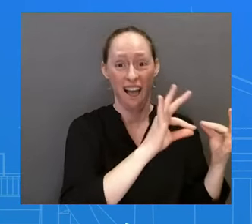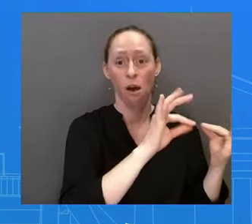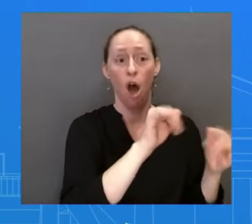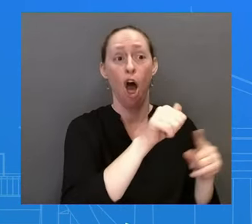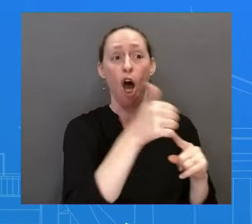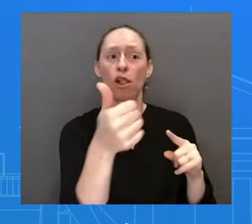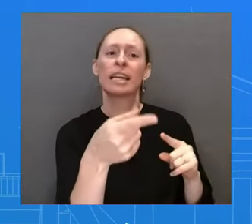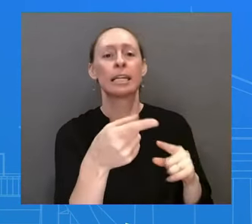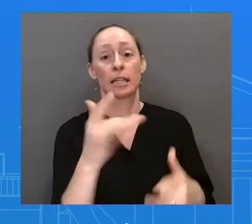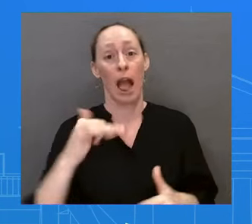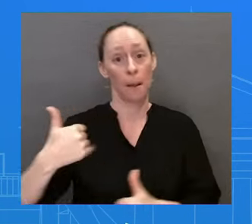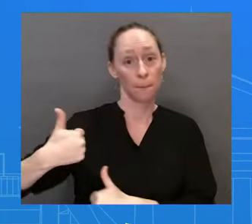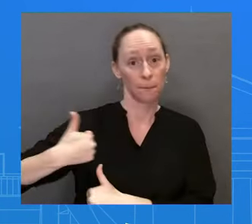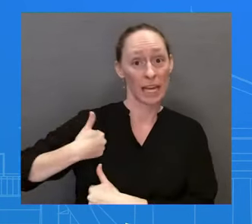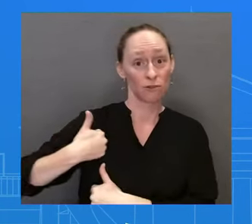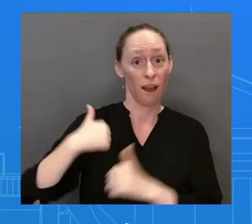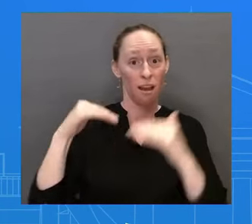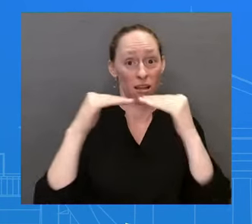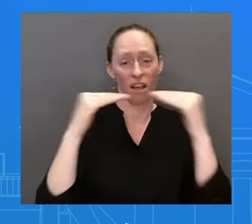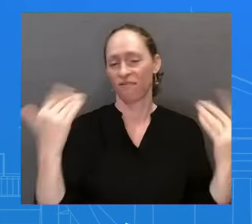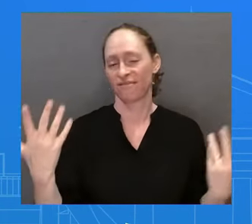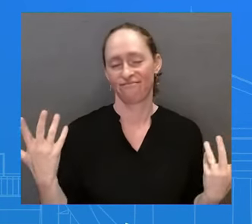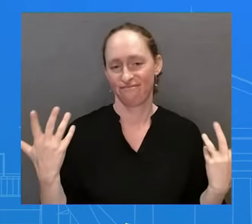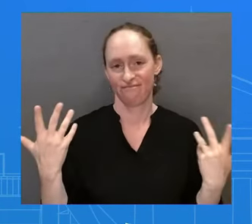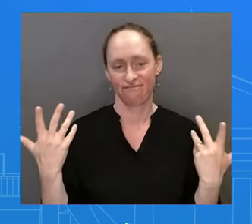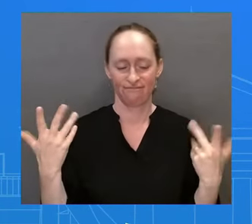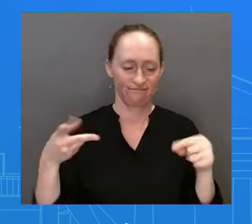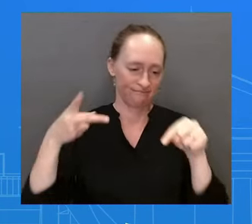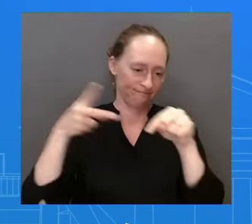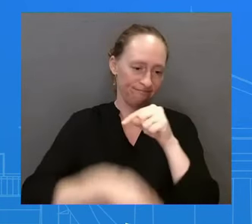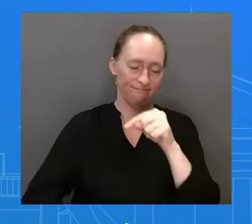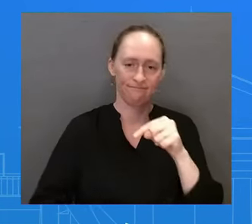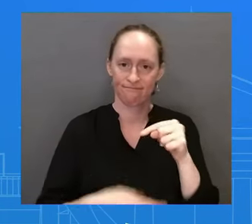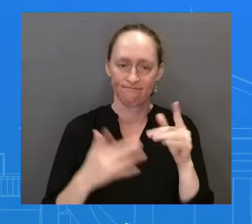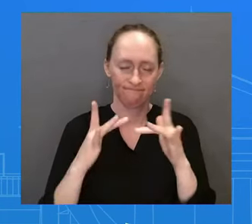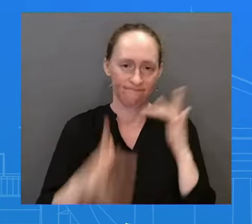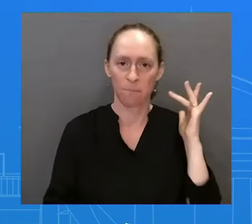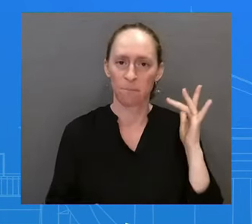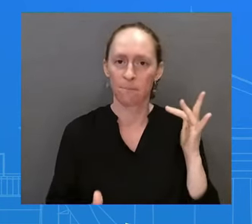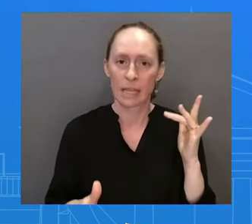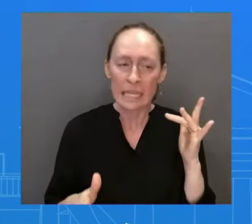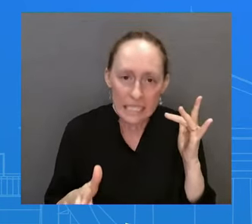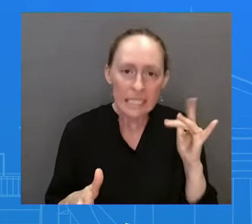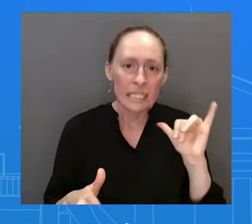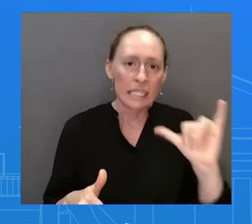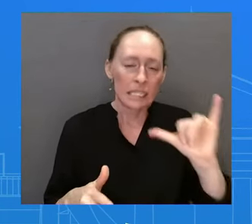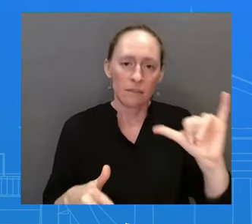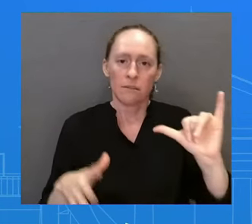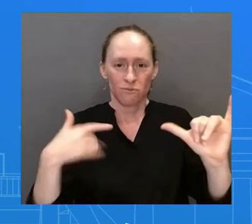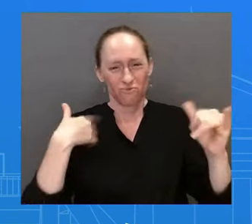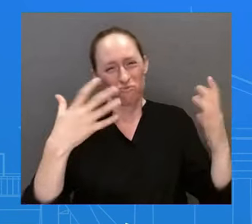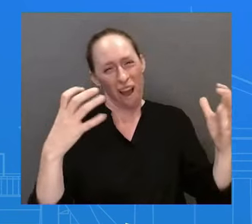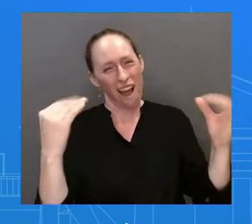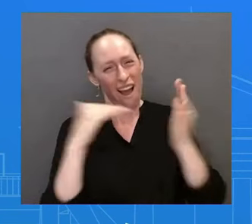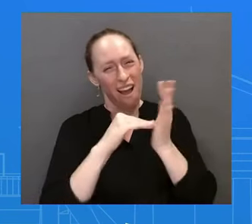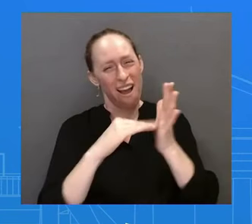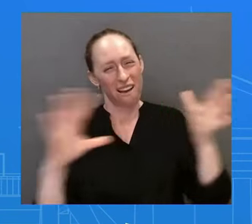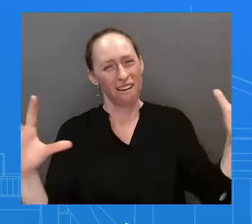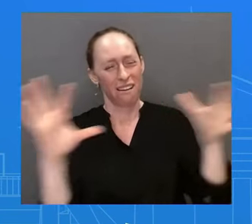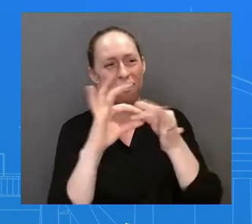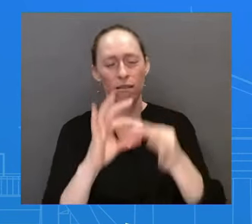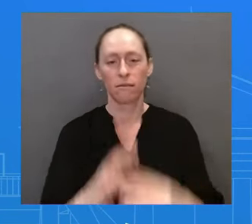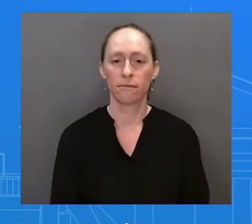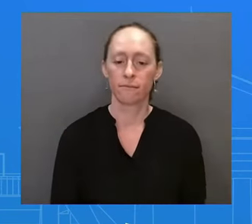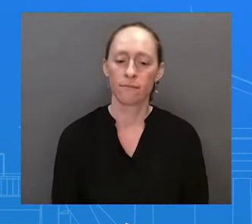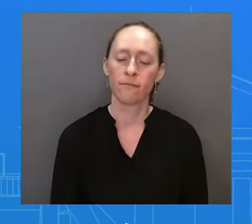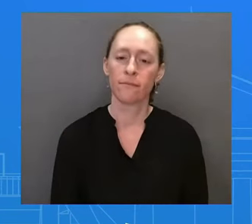as for whether this recent reporting out of Cuba is going to affect Secretary Blinken and his travel